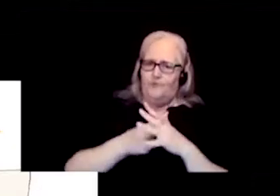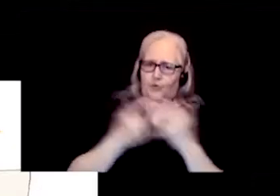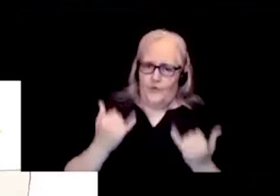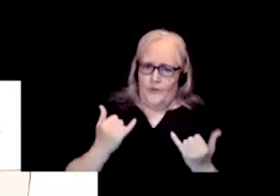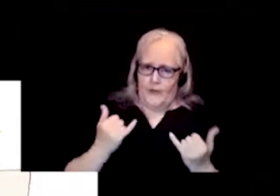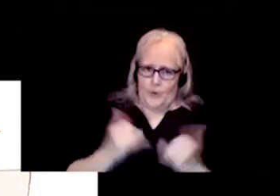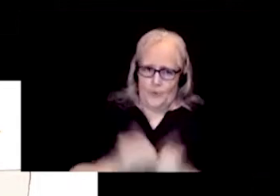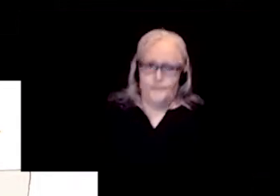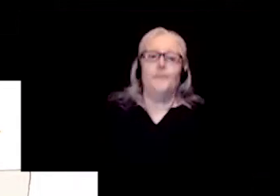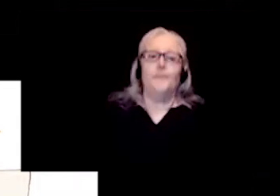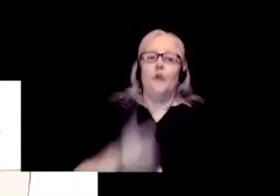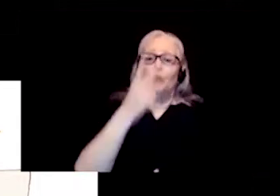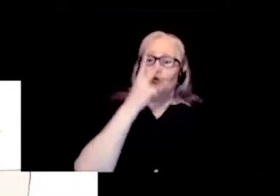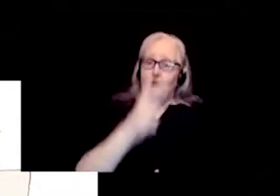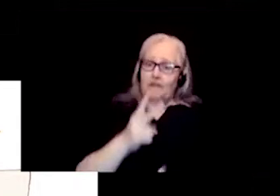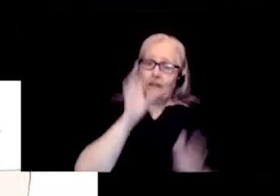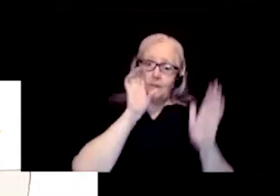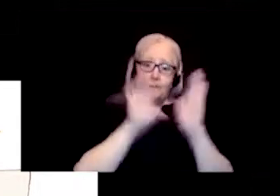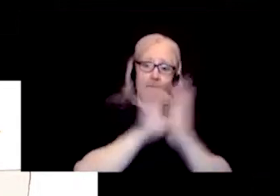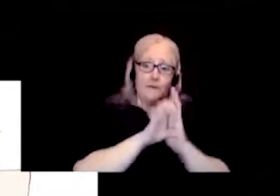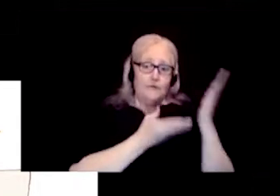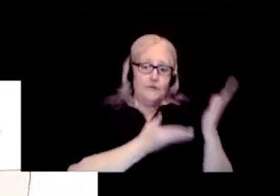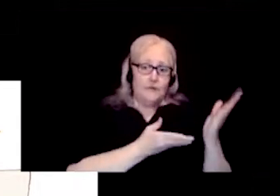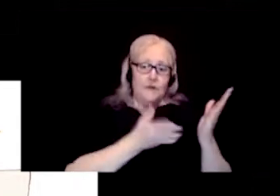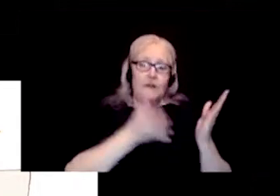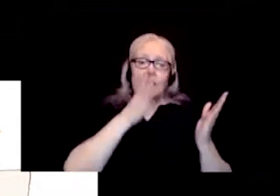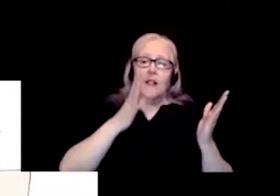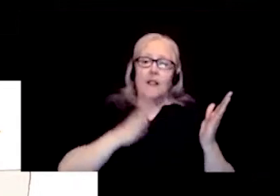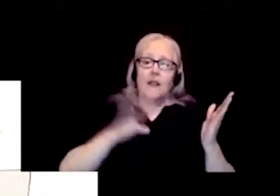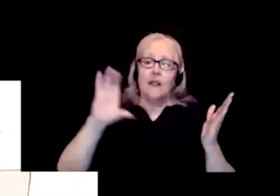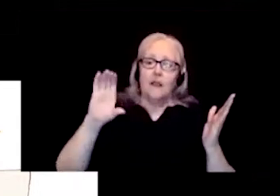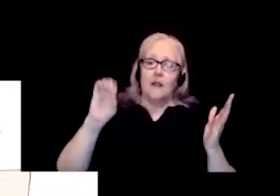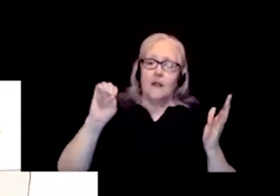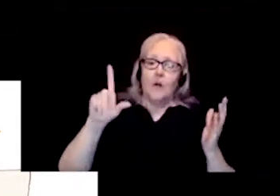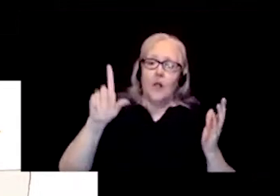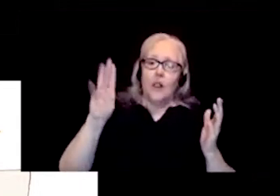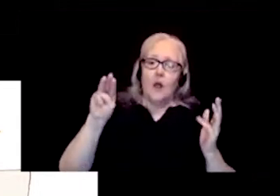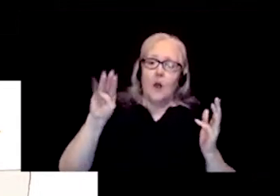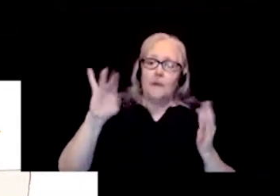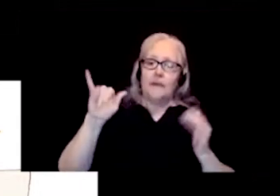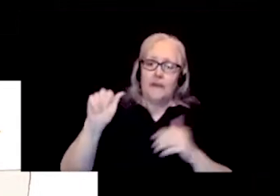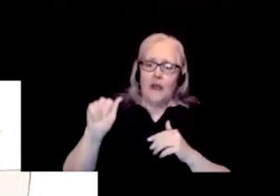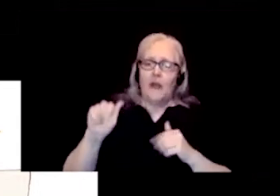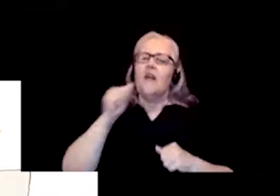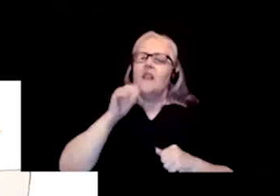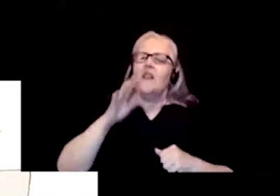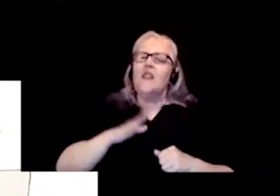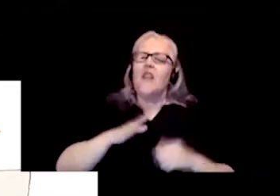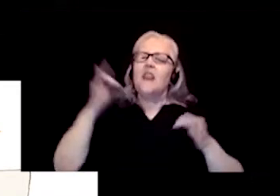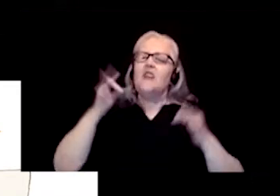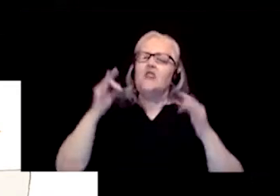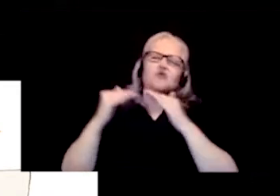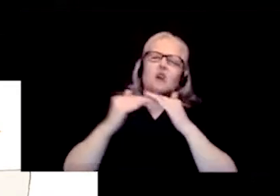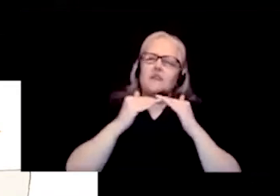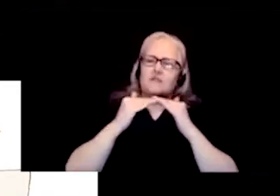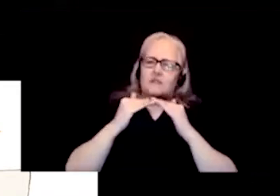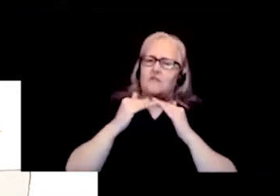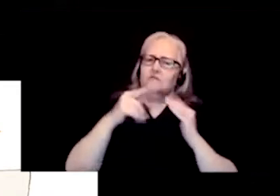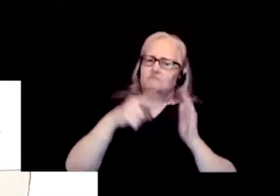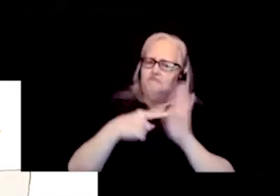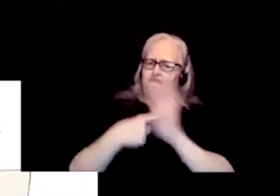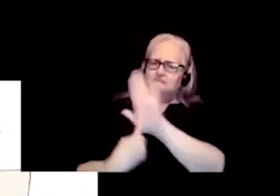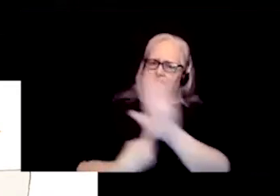this screen, you see Lady Columbia, or Lady Justice, representing the United States of America. And in her hands is